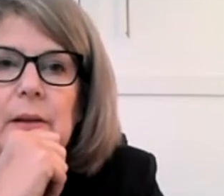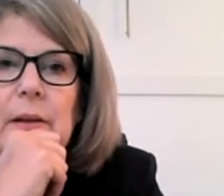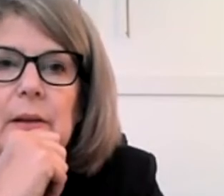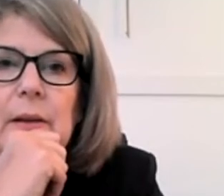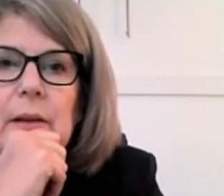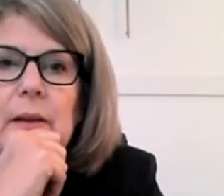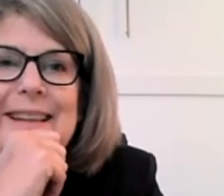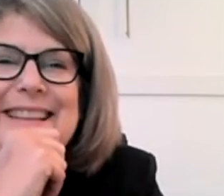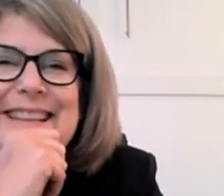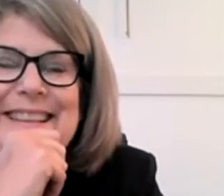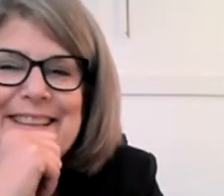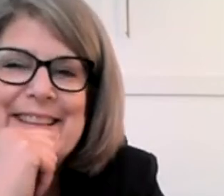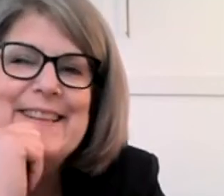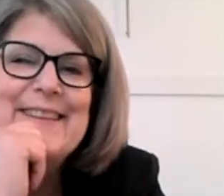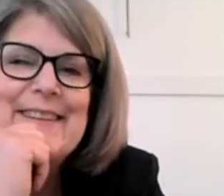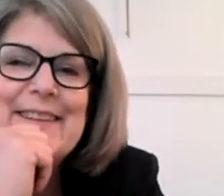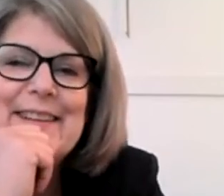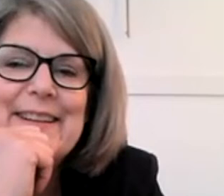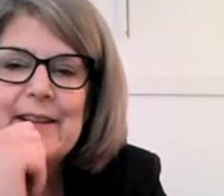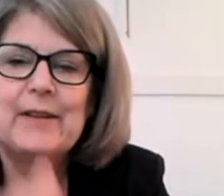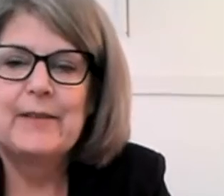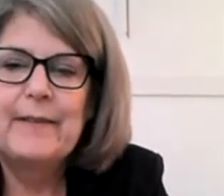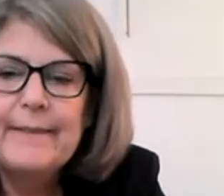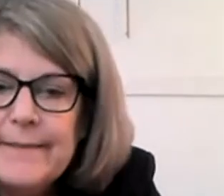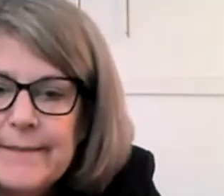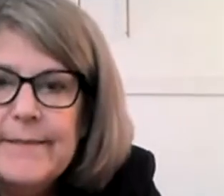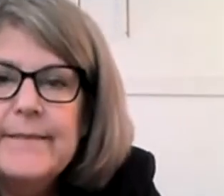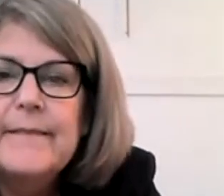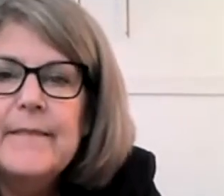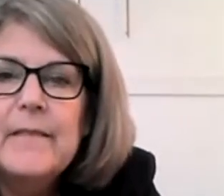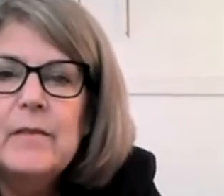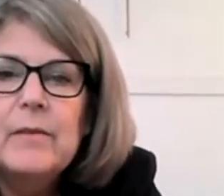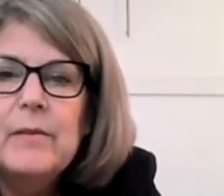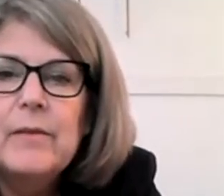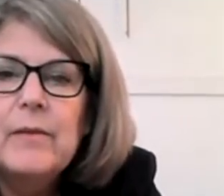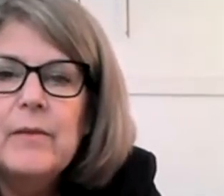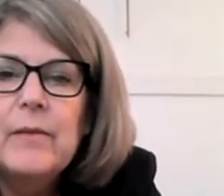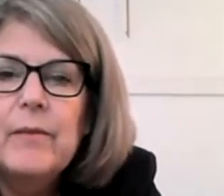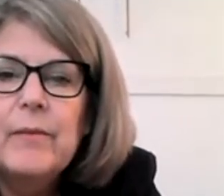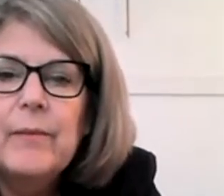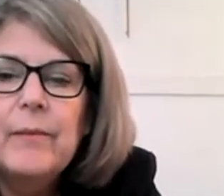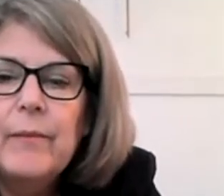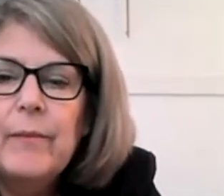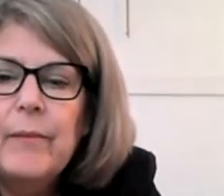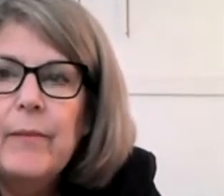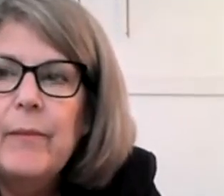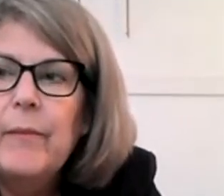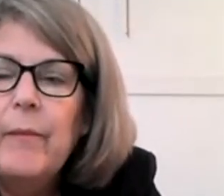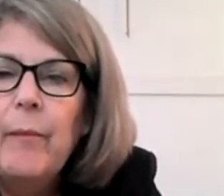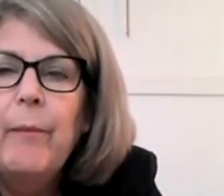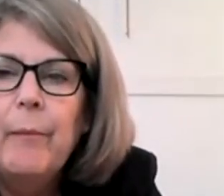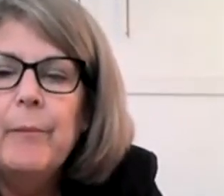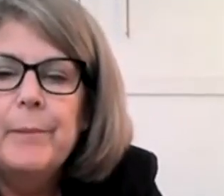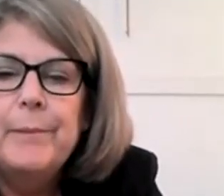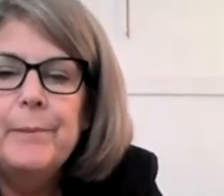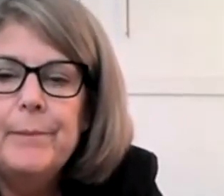and you can find her there. On your Zoom toolbar, click the 3 dots, and you'll be able to get to the breakout room once I open it. Okay,